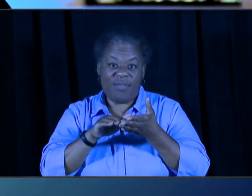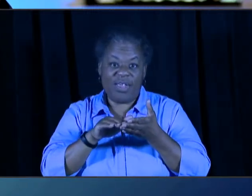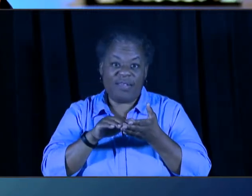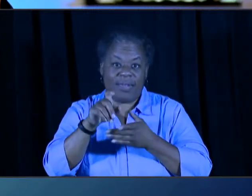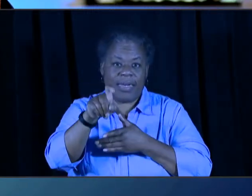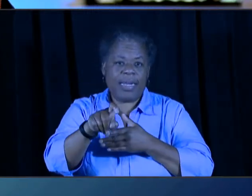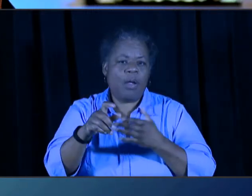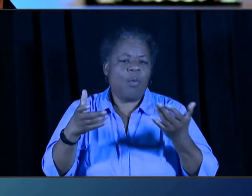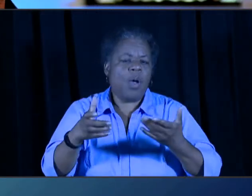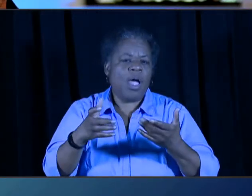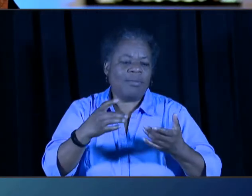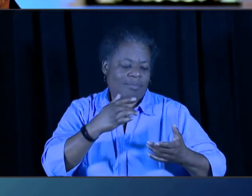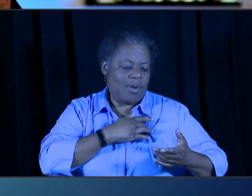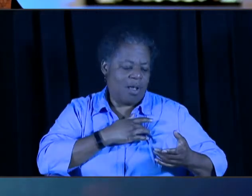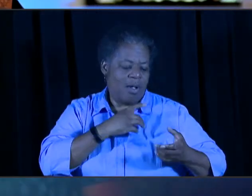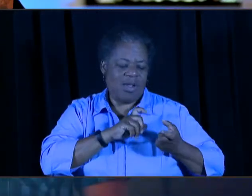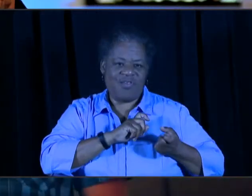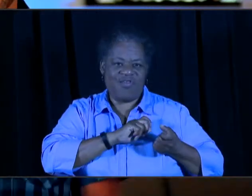a change of heart.